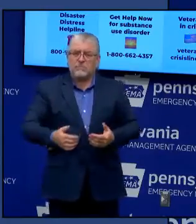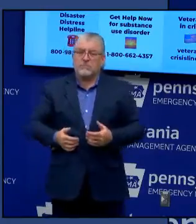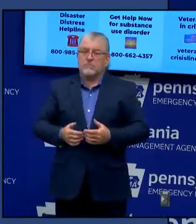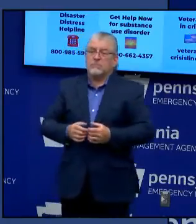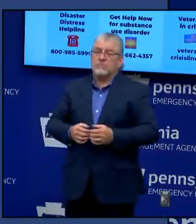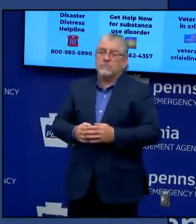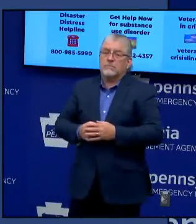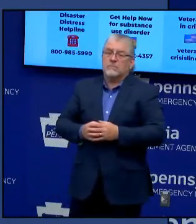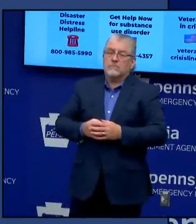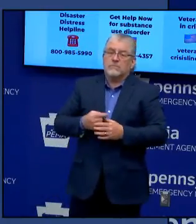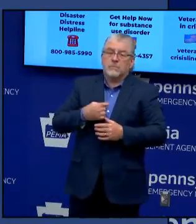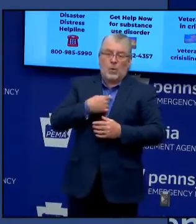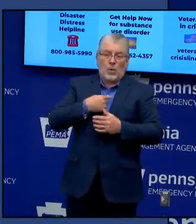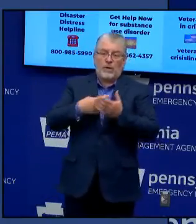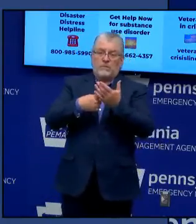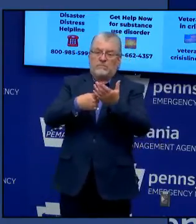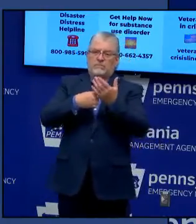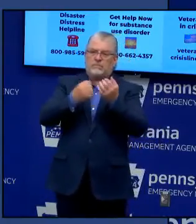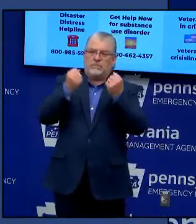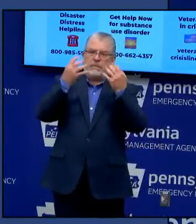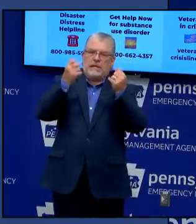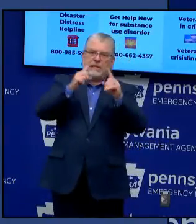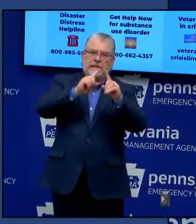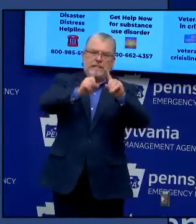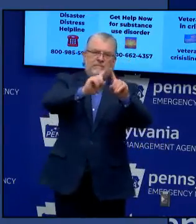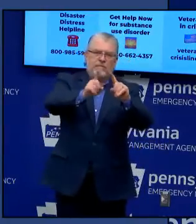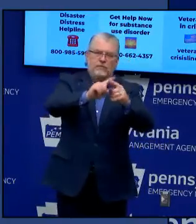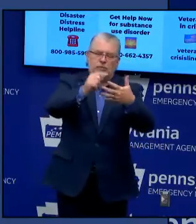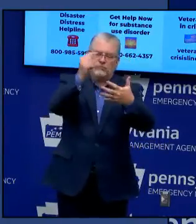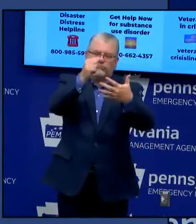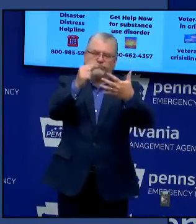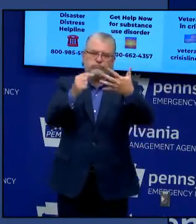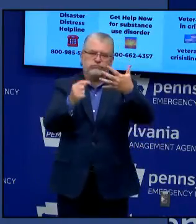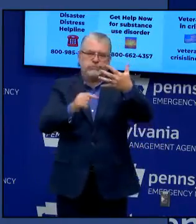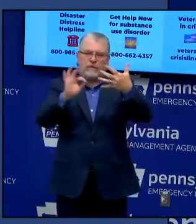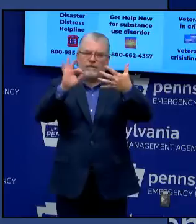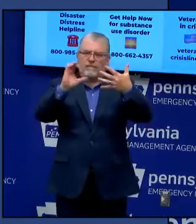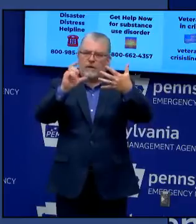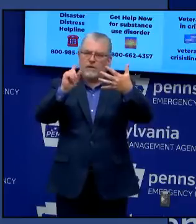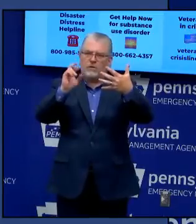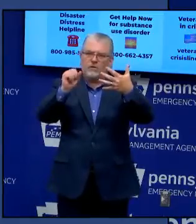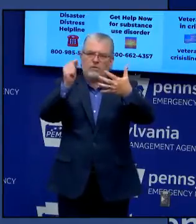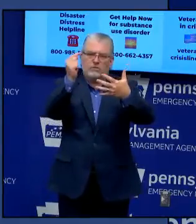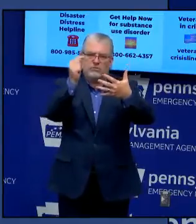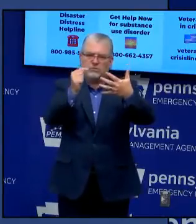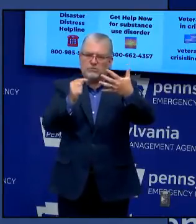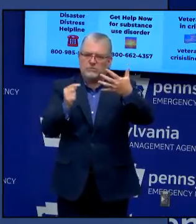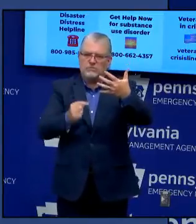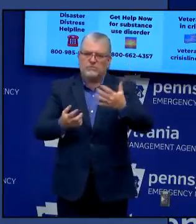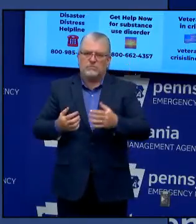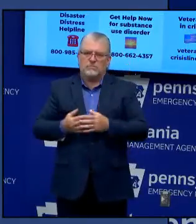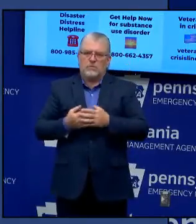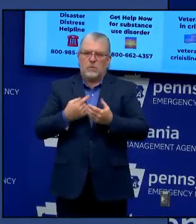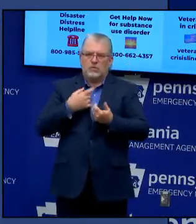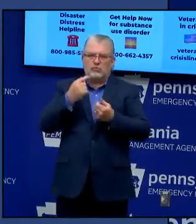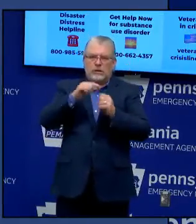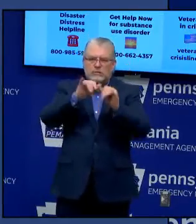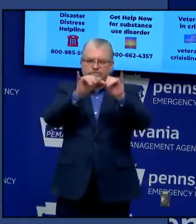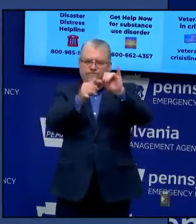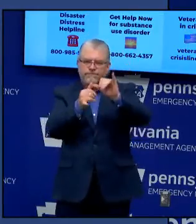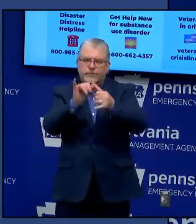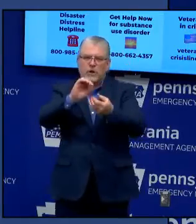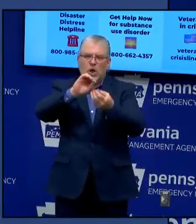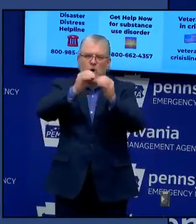have repeated in my press conferences. One is that quantitative metric that we've discussed a lot, but